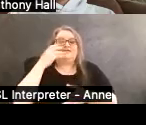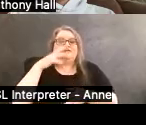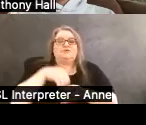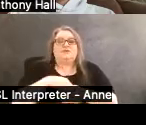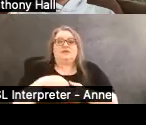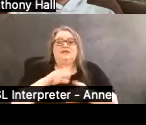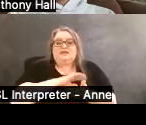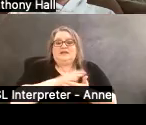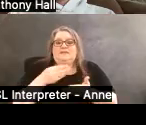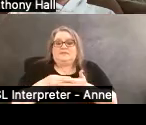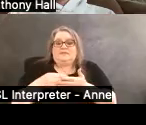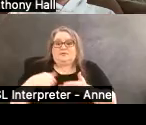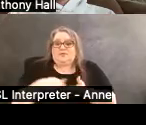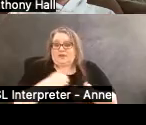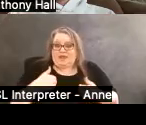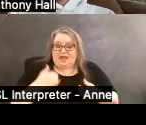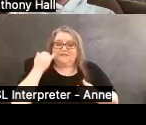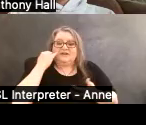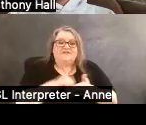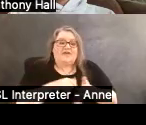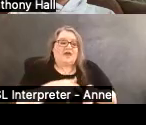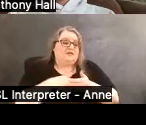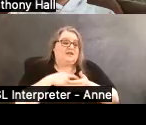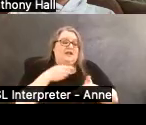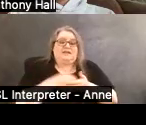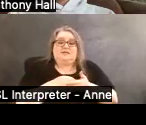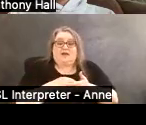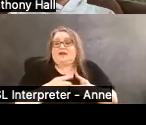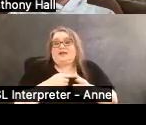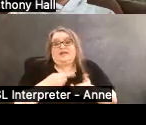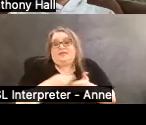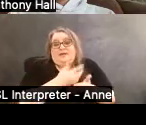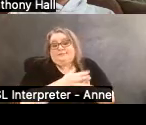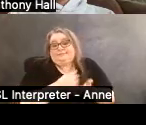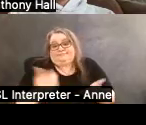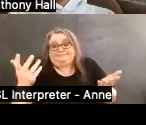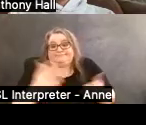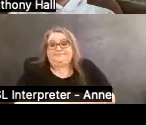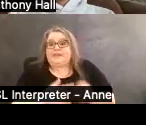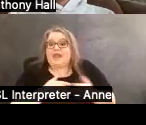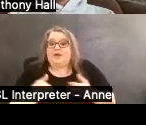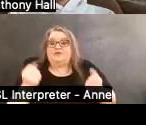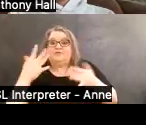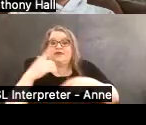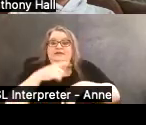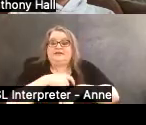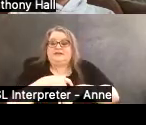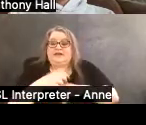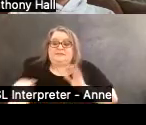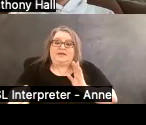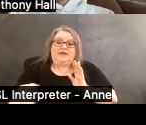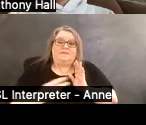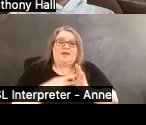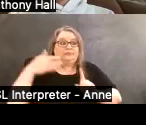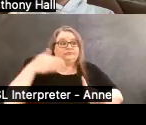that we have. And if that takes the money, then that takes all the money. And however many times they come back, we don't keep